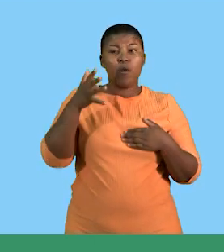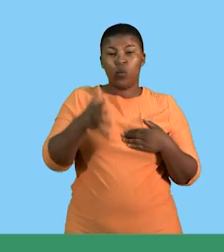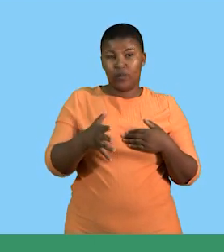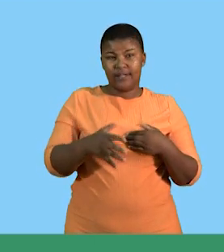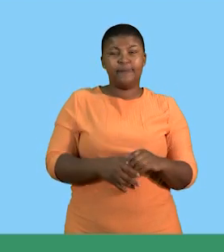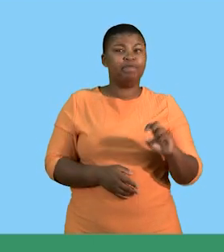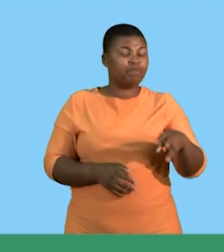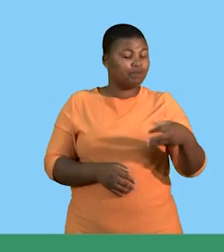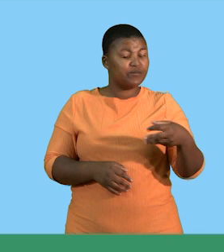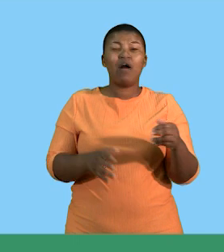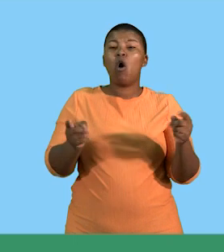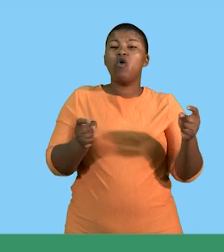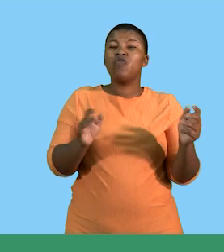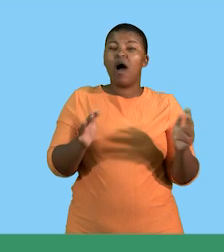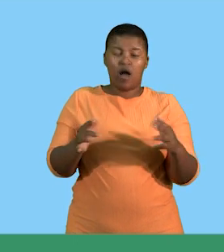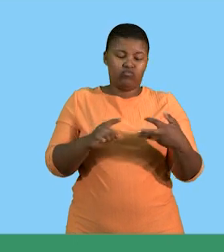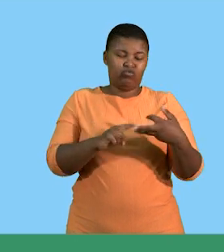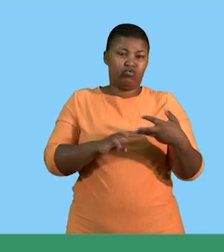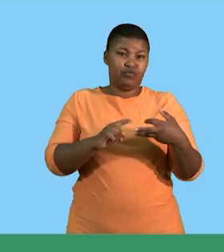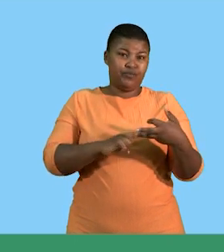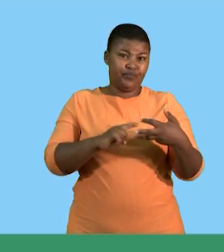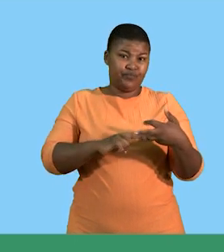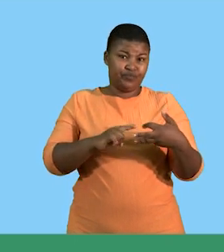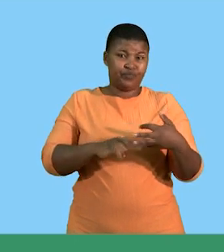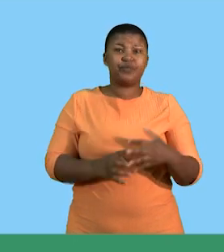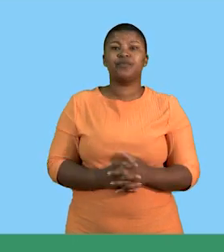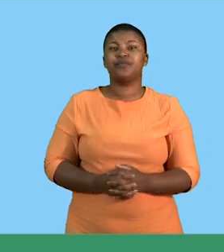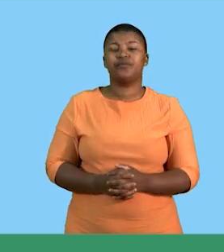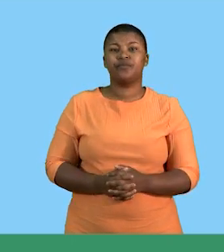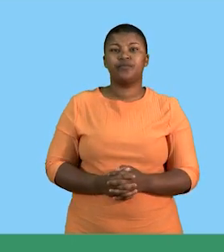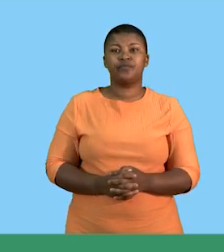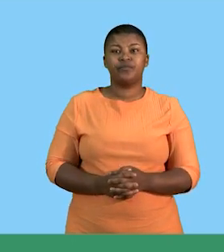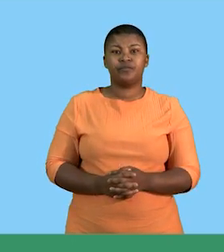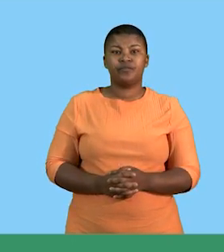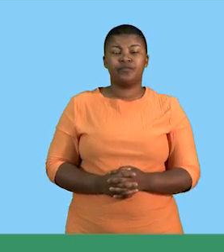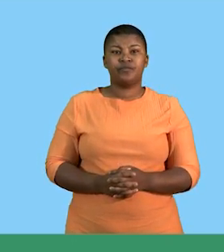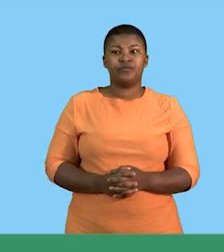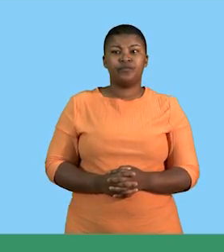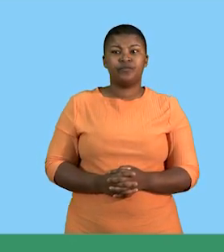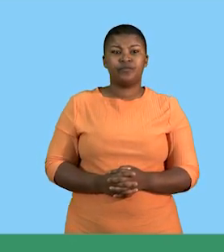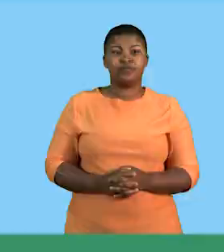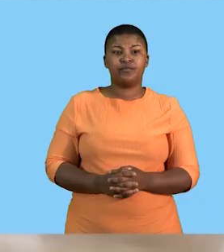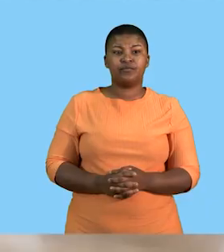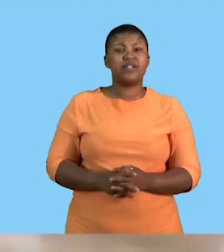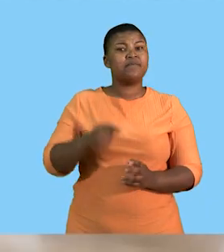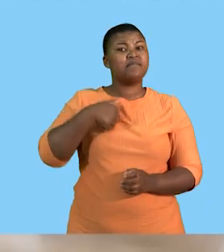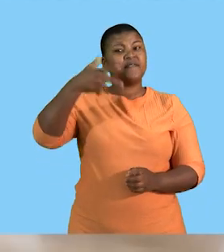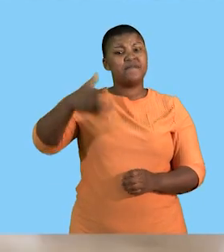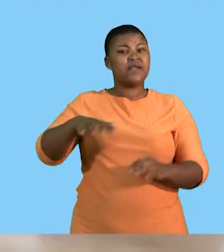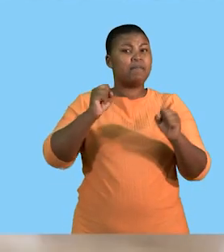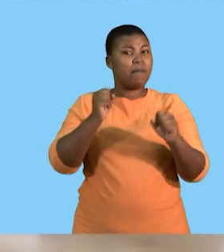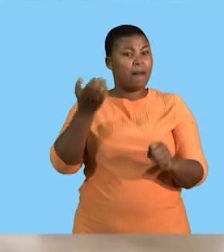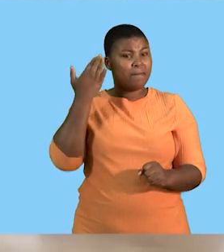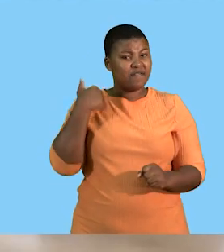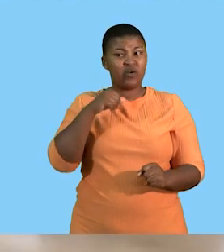the following two concepts. So, as I referred to earlier as well, we use these